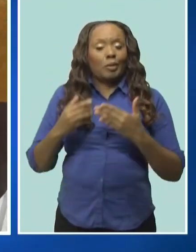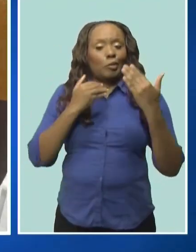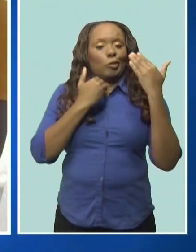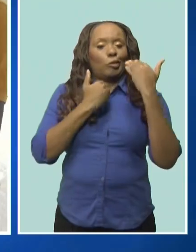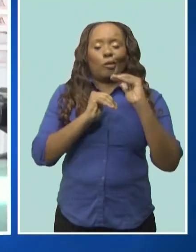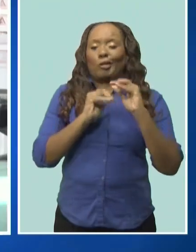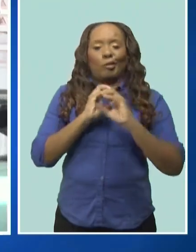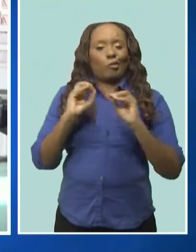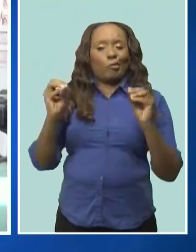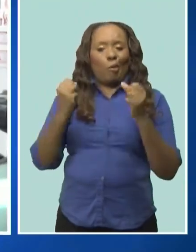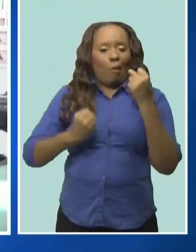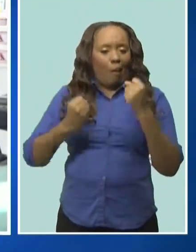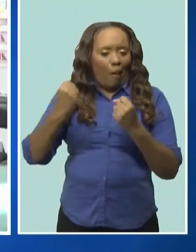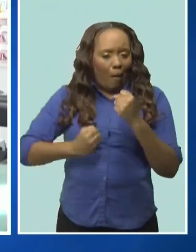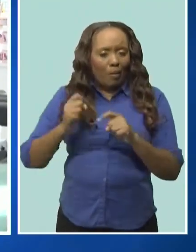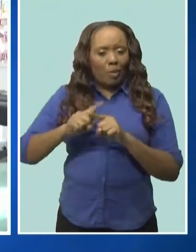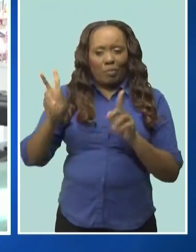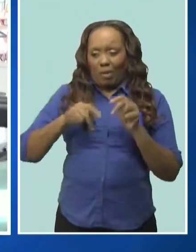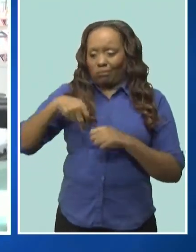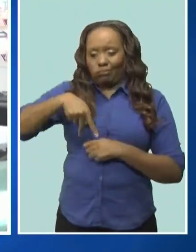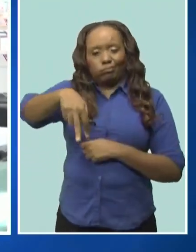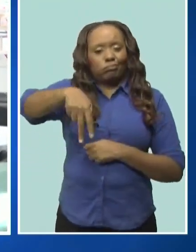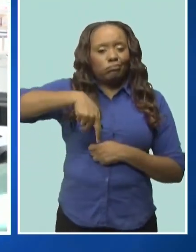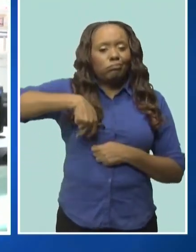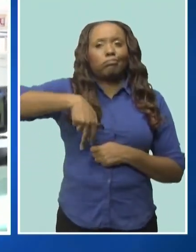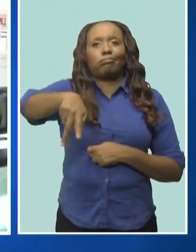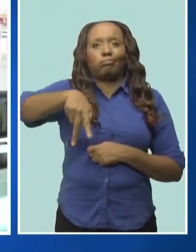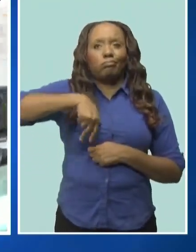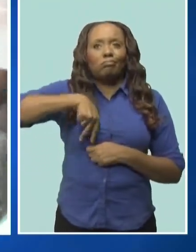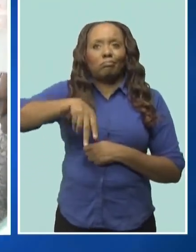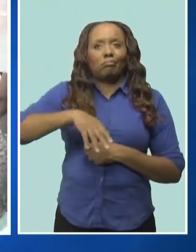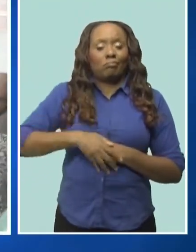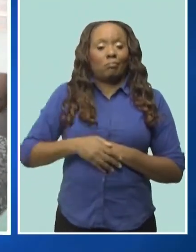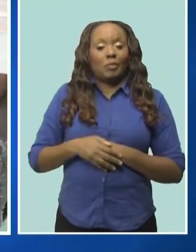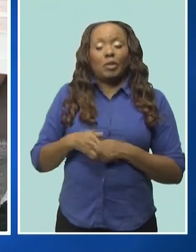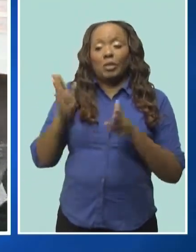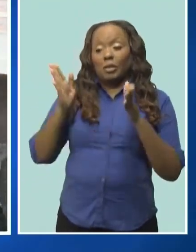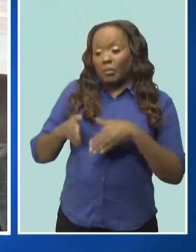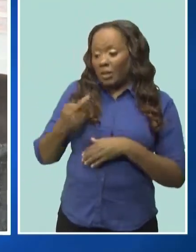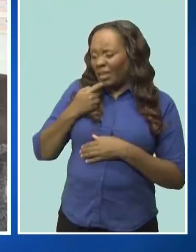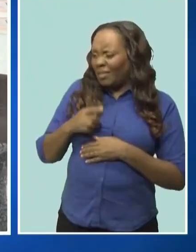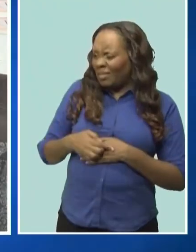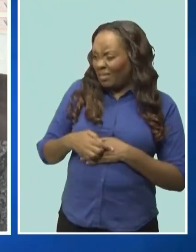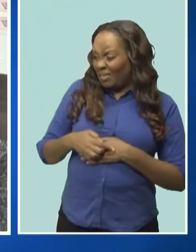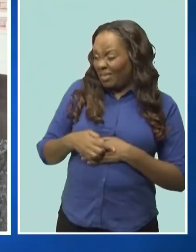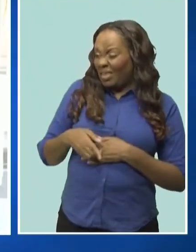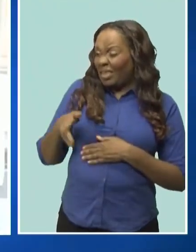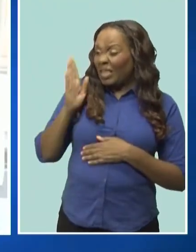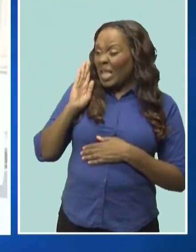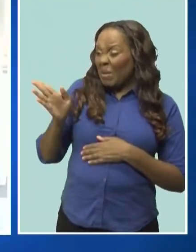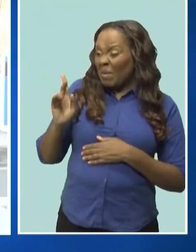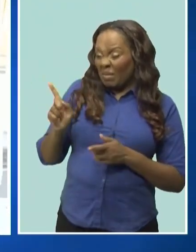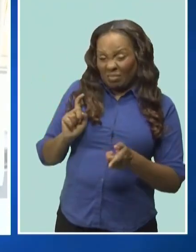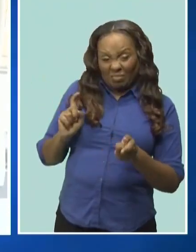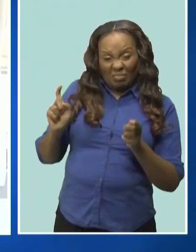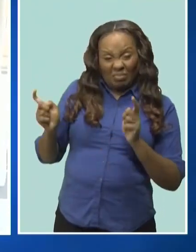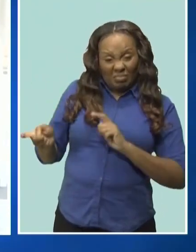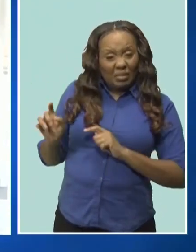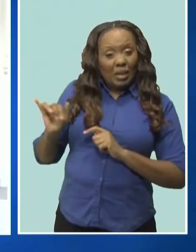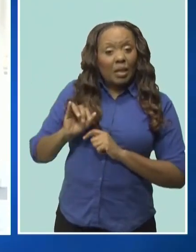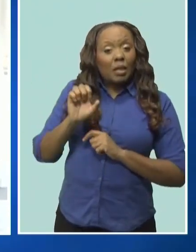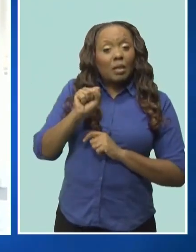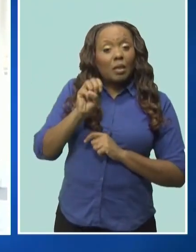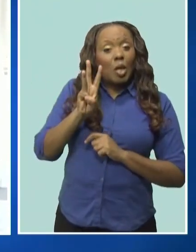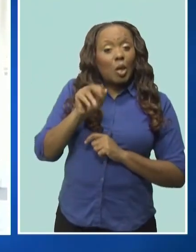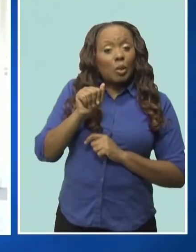of the busy road to people on foot. She was asked if such a move, similar to what has been put in place at Swan Street,